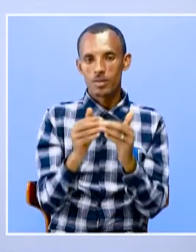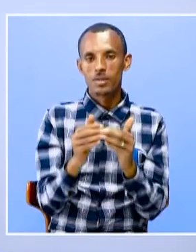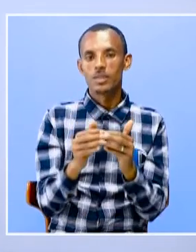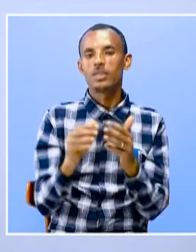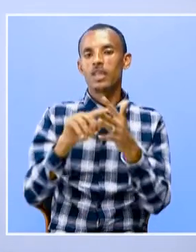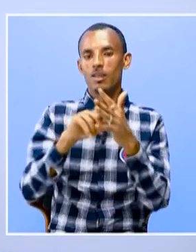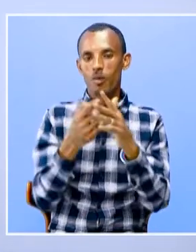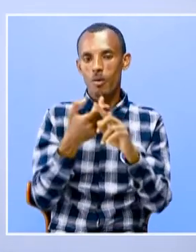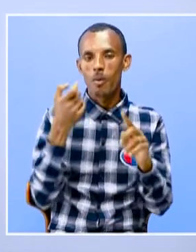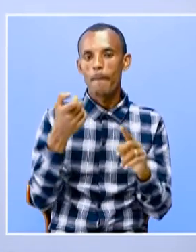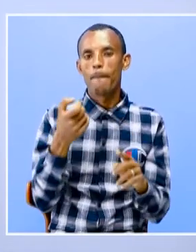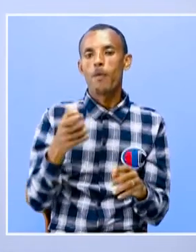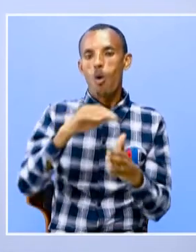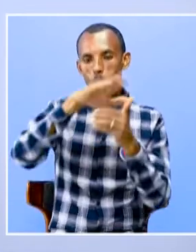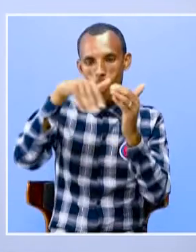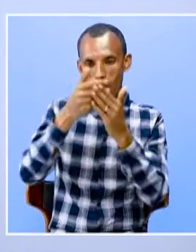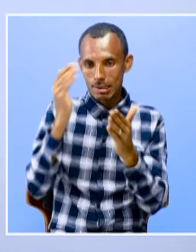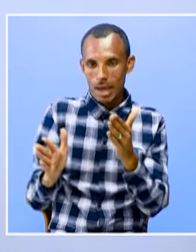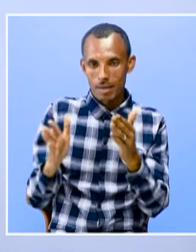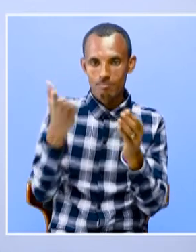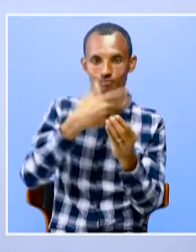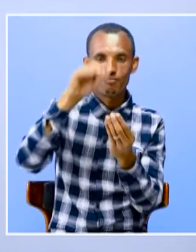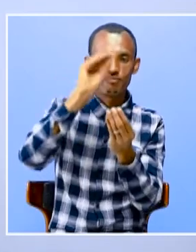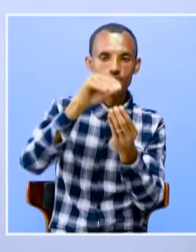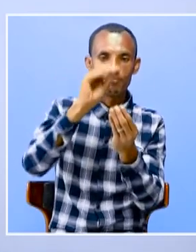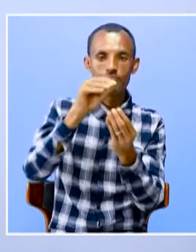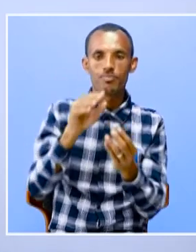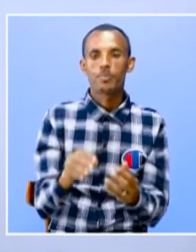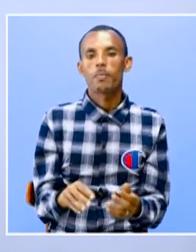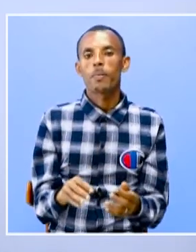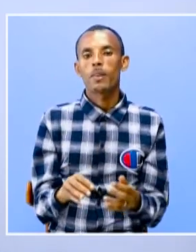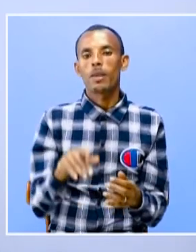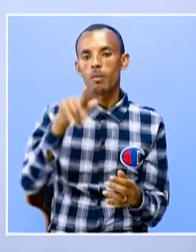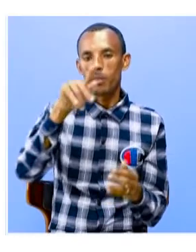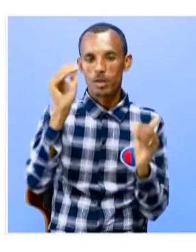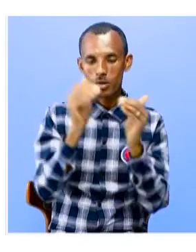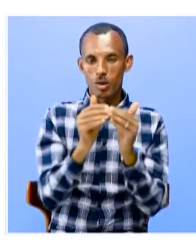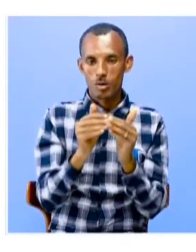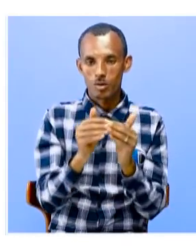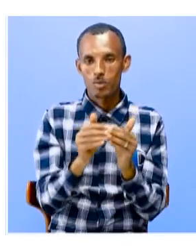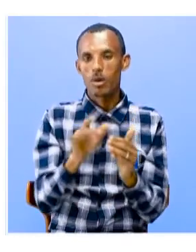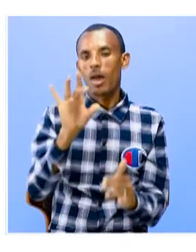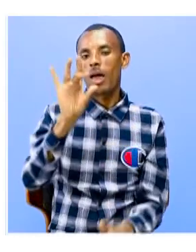from this point and add the side of the rectangle. P is equal to 8 meter